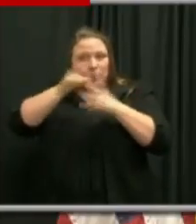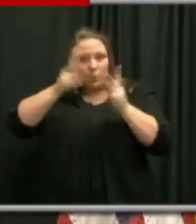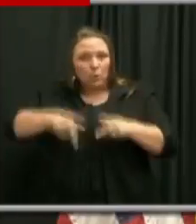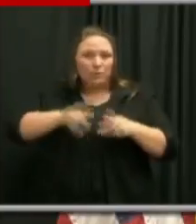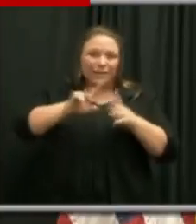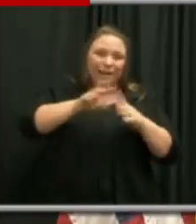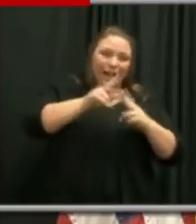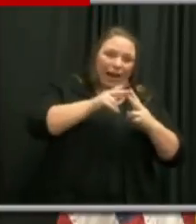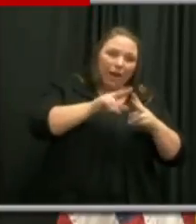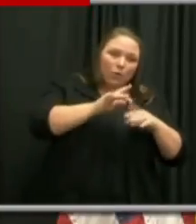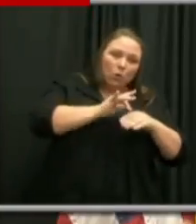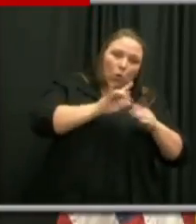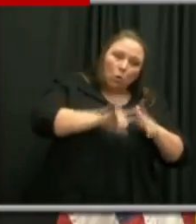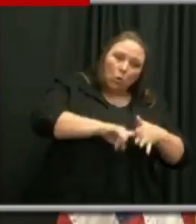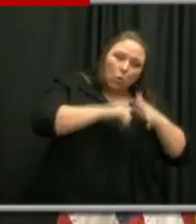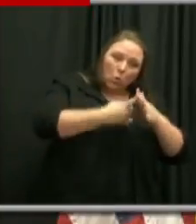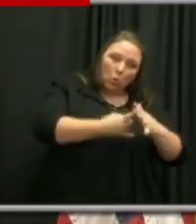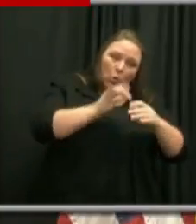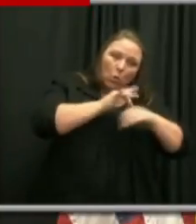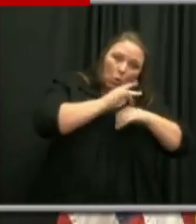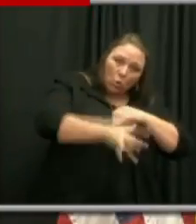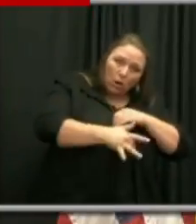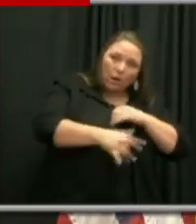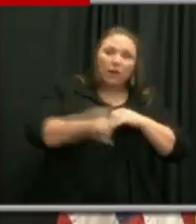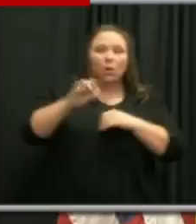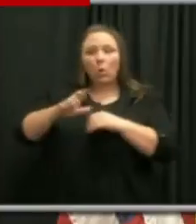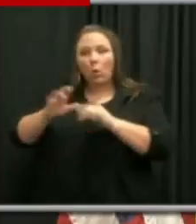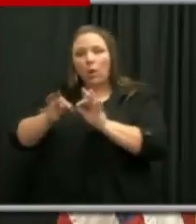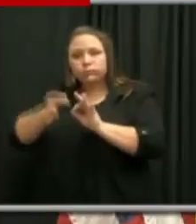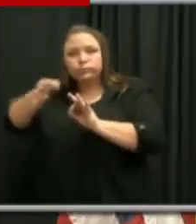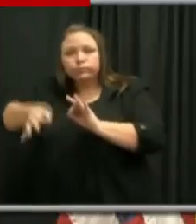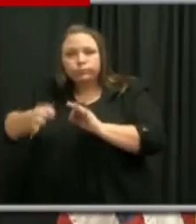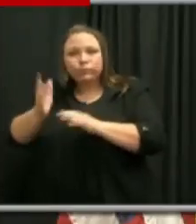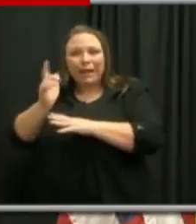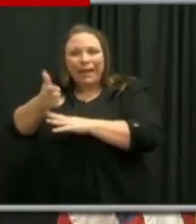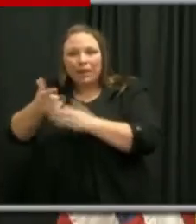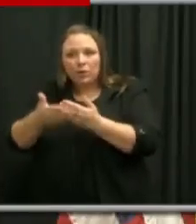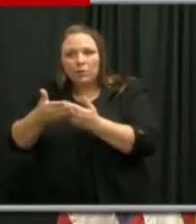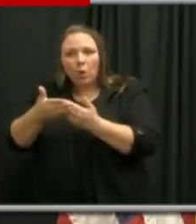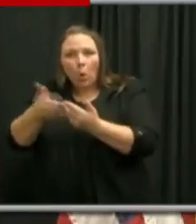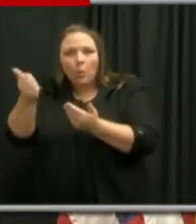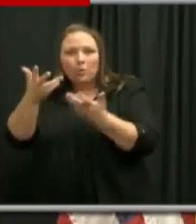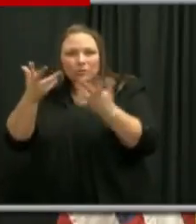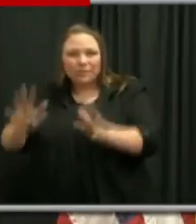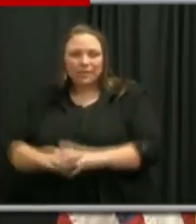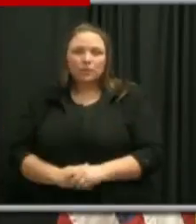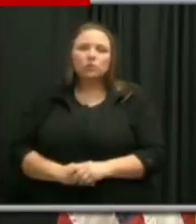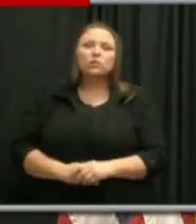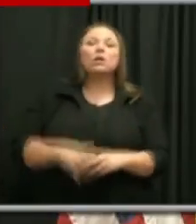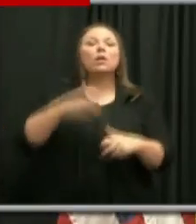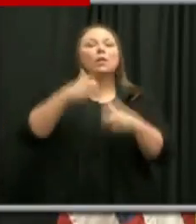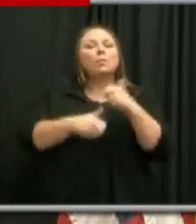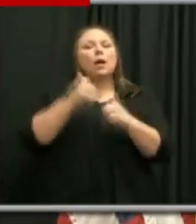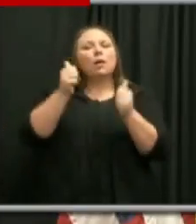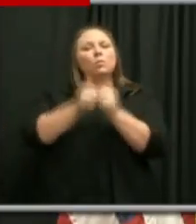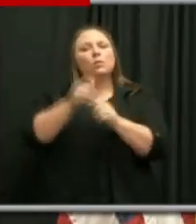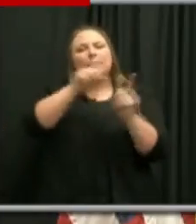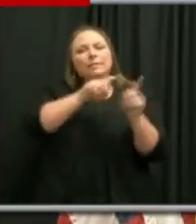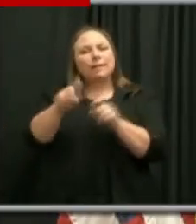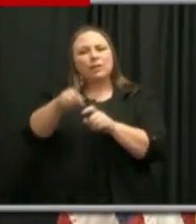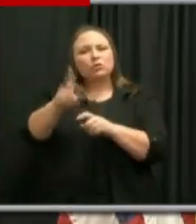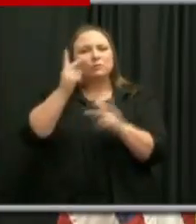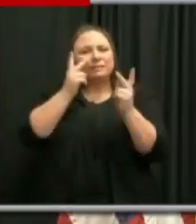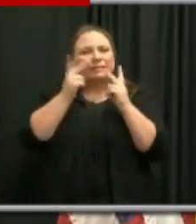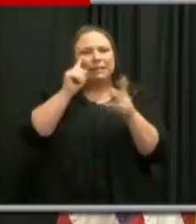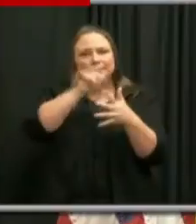infection or they're later in their infection. The problem with some of the antibody tests that you've heard about is they